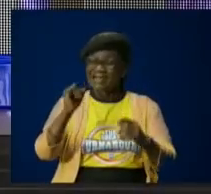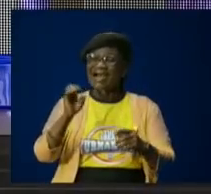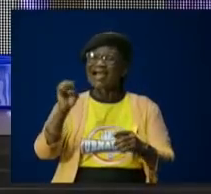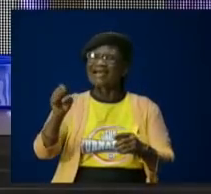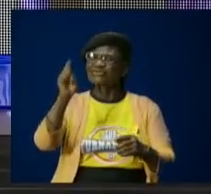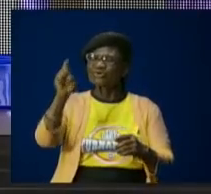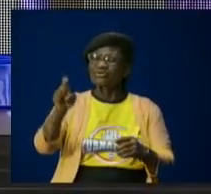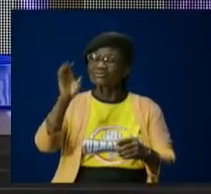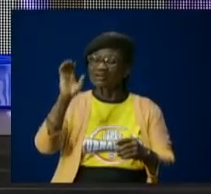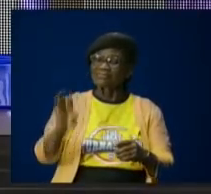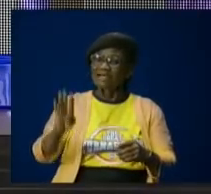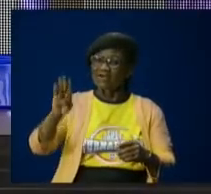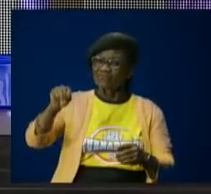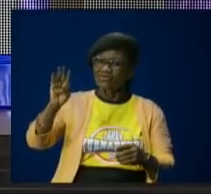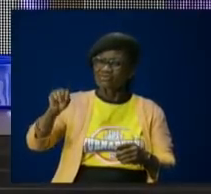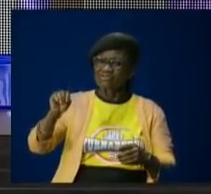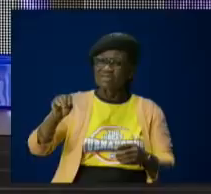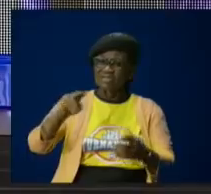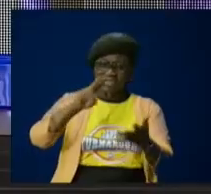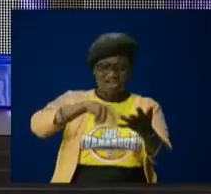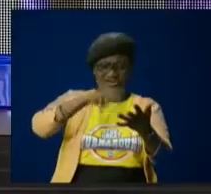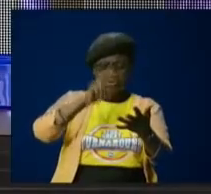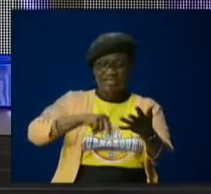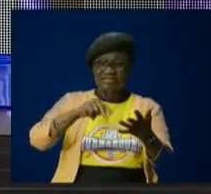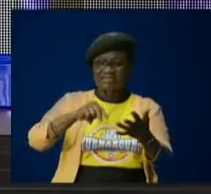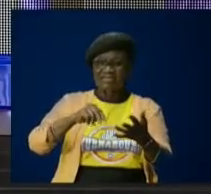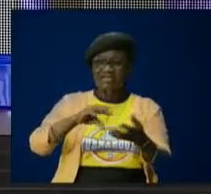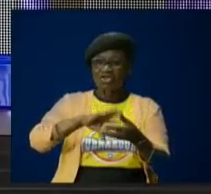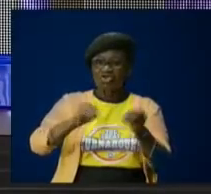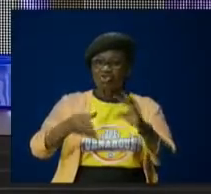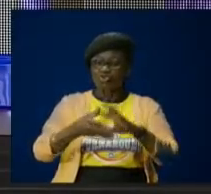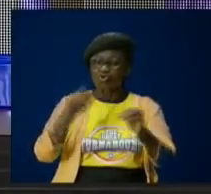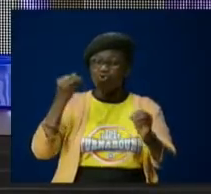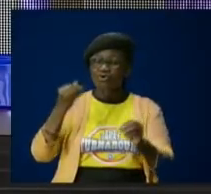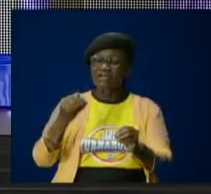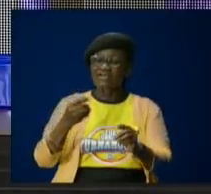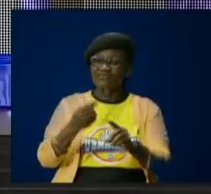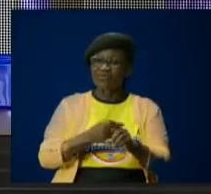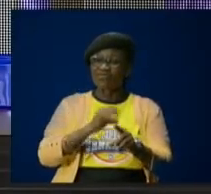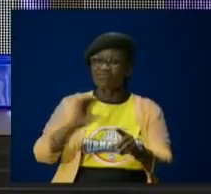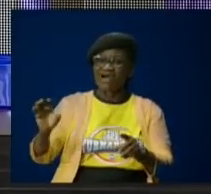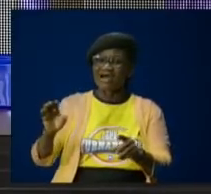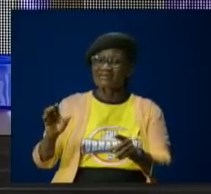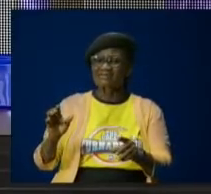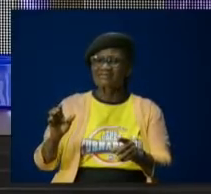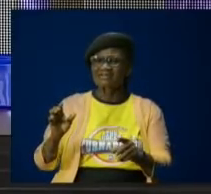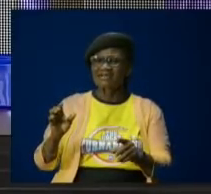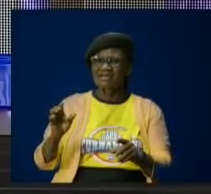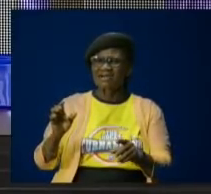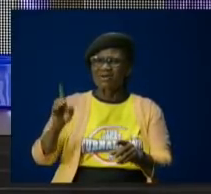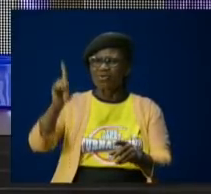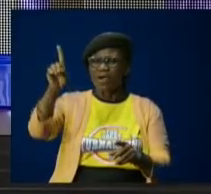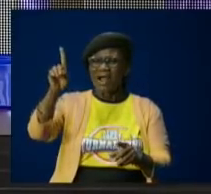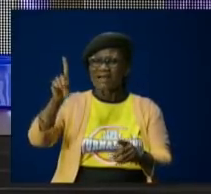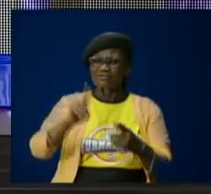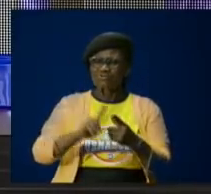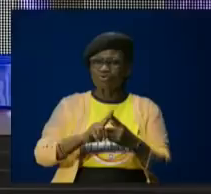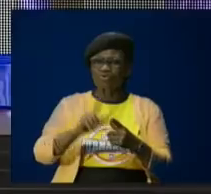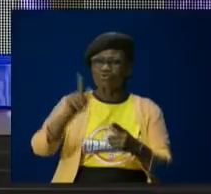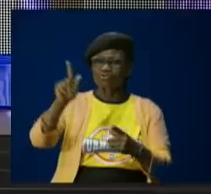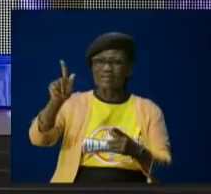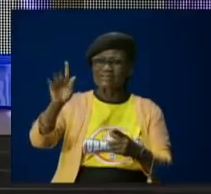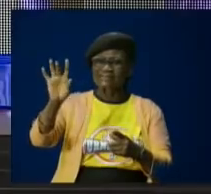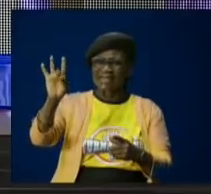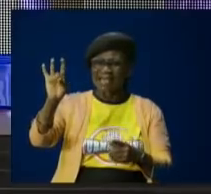Read the story from verse 1 to 28. Exodus 14, from verse 1 to